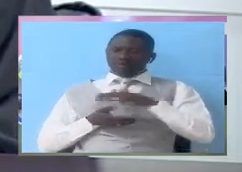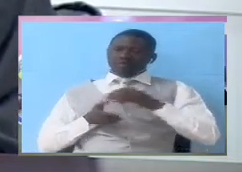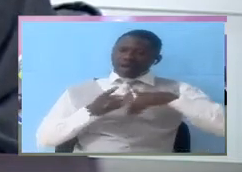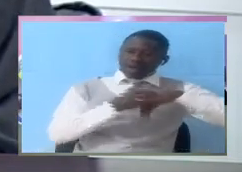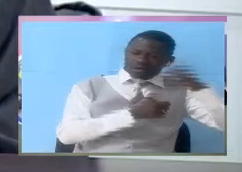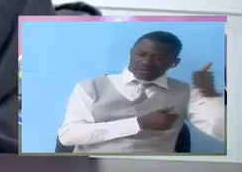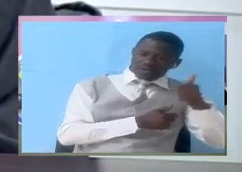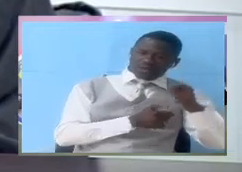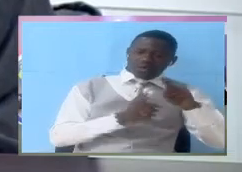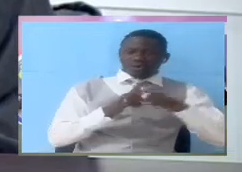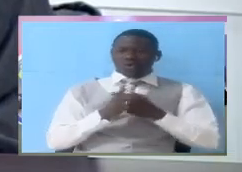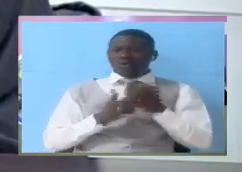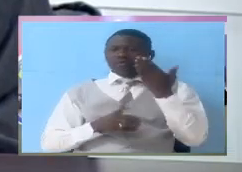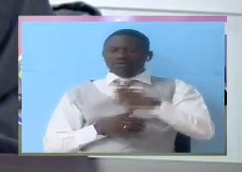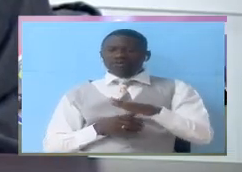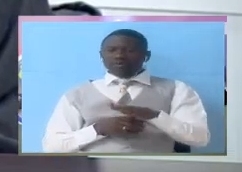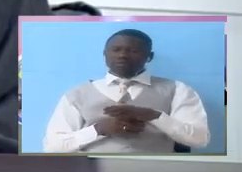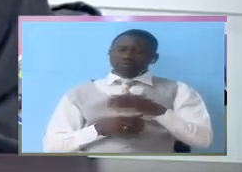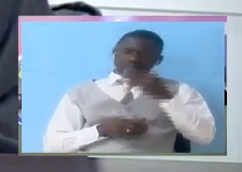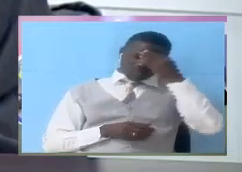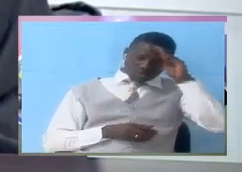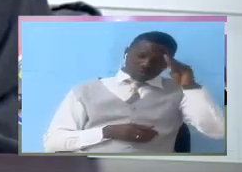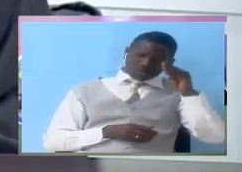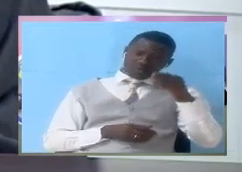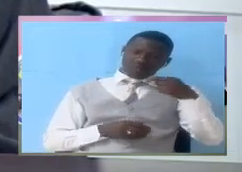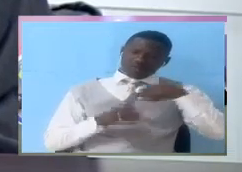biti. Or from the boys. Wala ci boys yi.